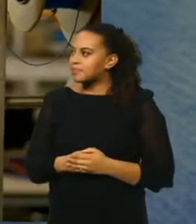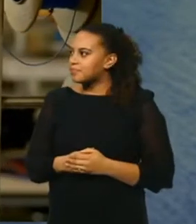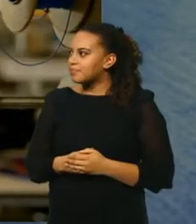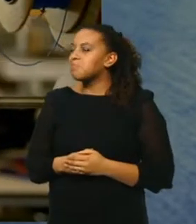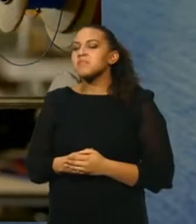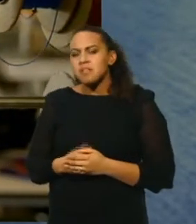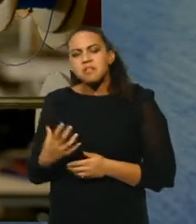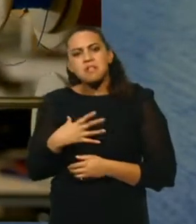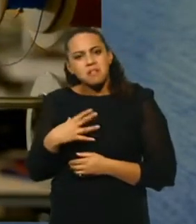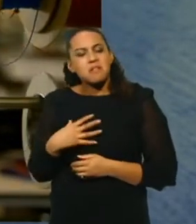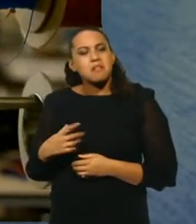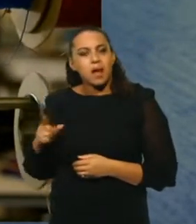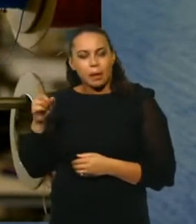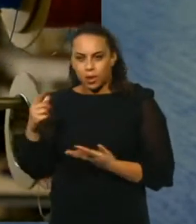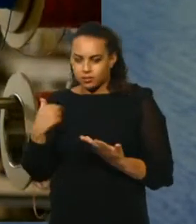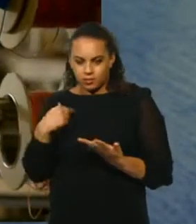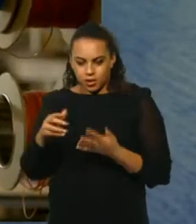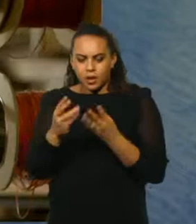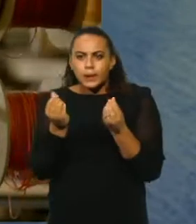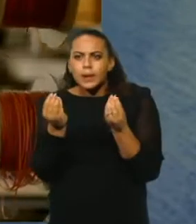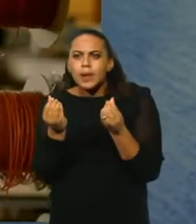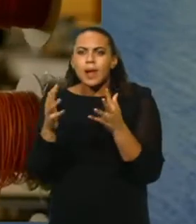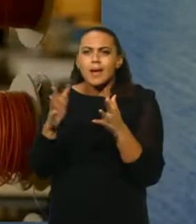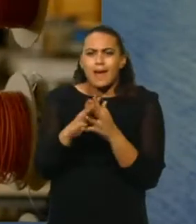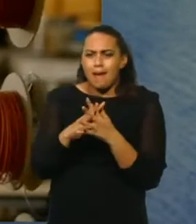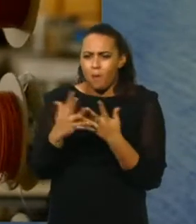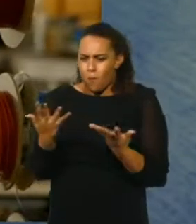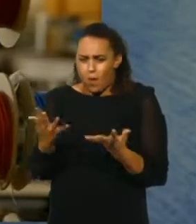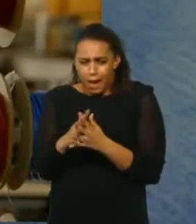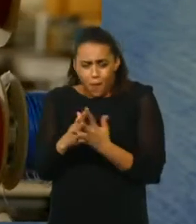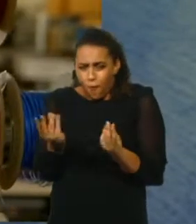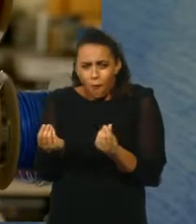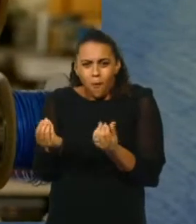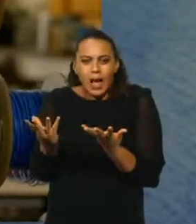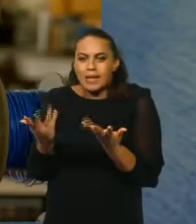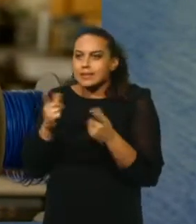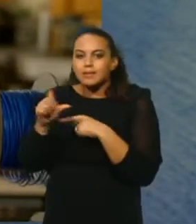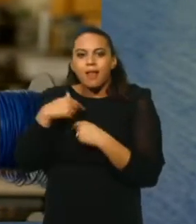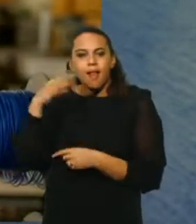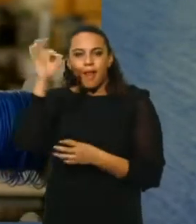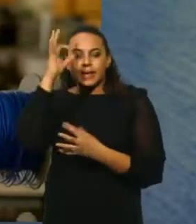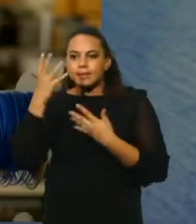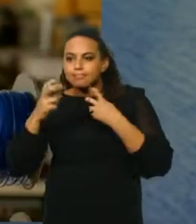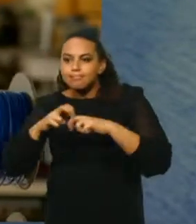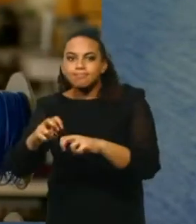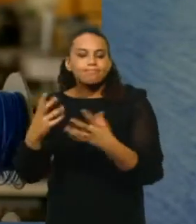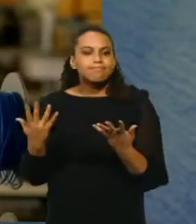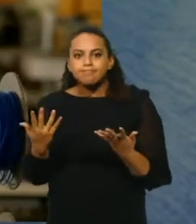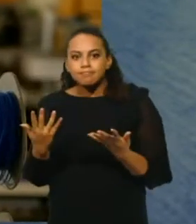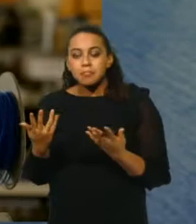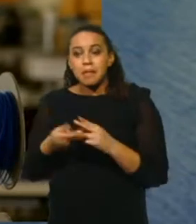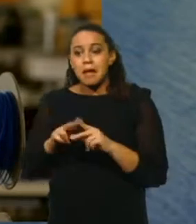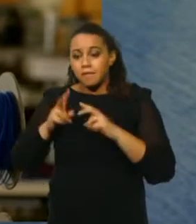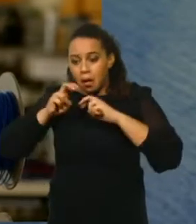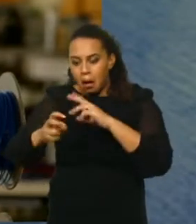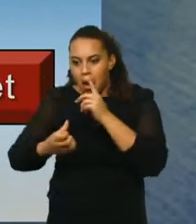about touch, Ian is still some way off having a reliable system. But if he's successful, it does have many